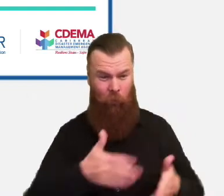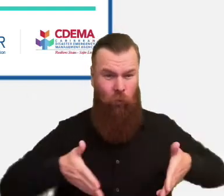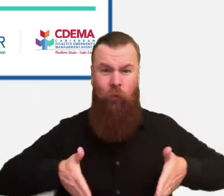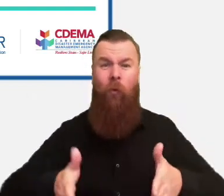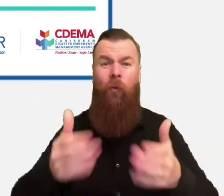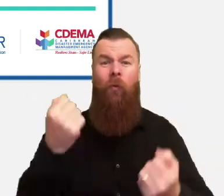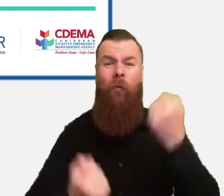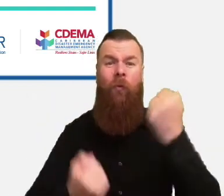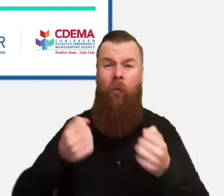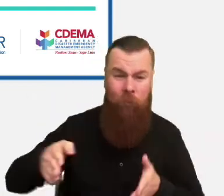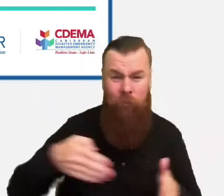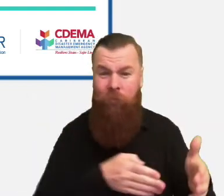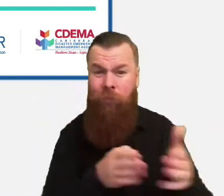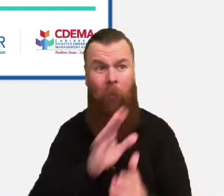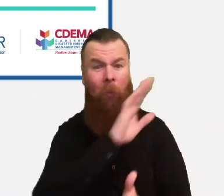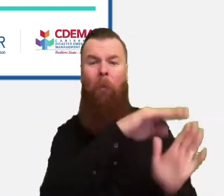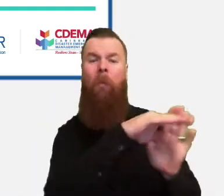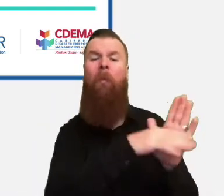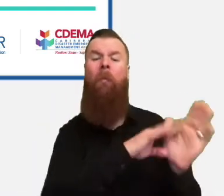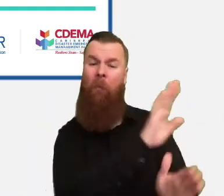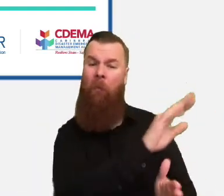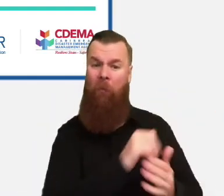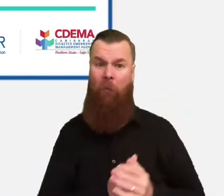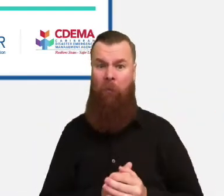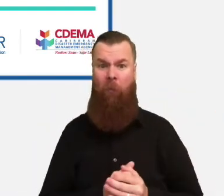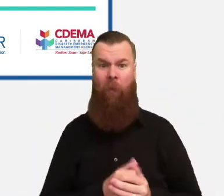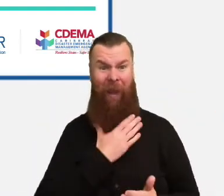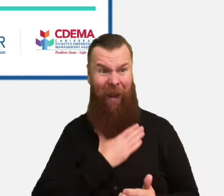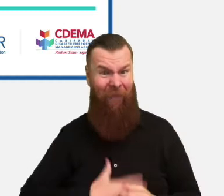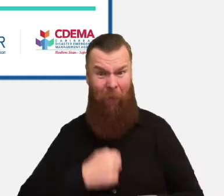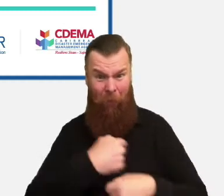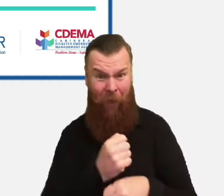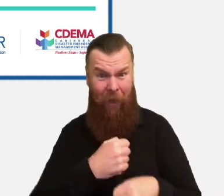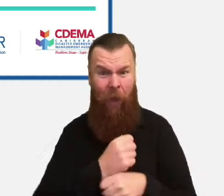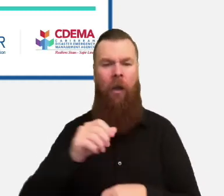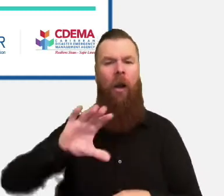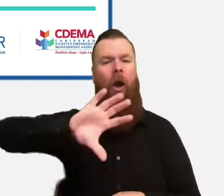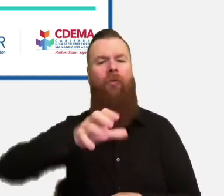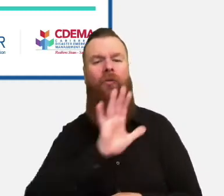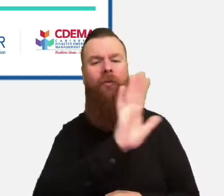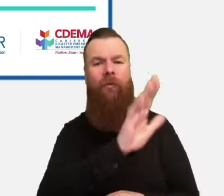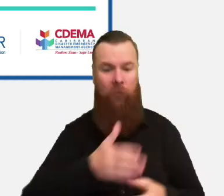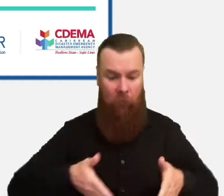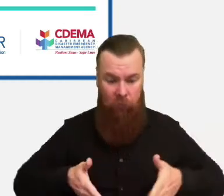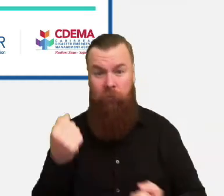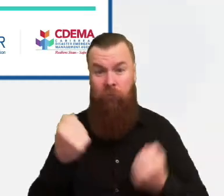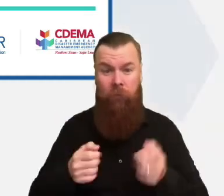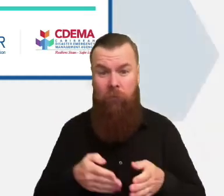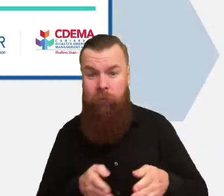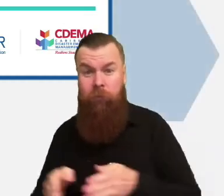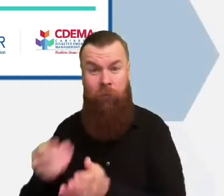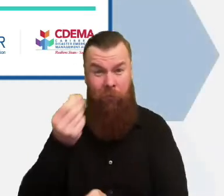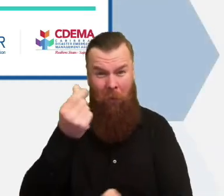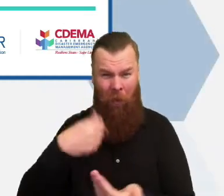large-scale benefits with rural transport, local economic development, and local governance. So the players